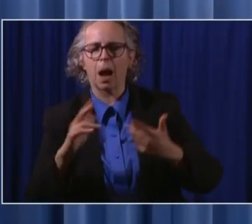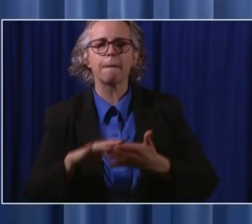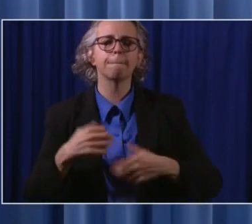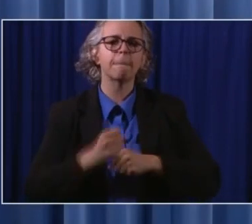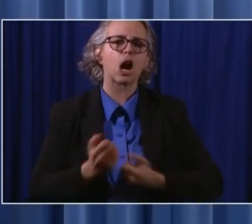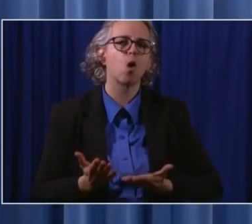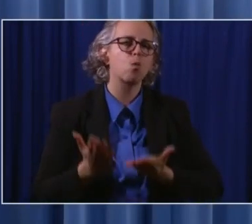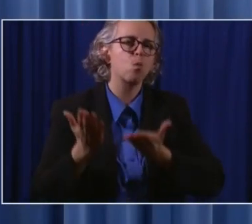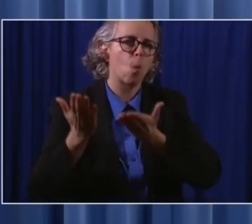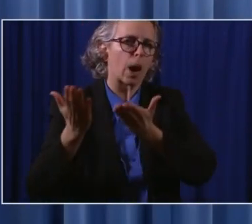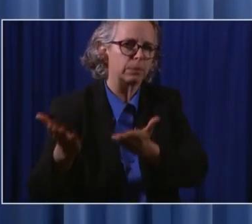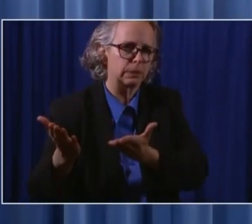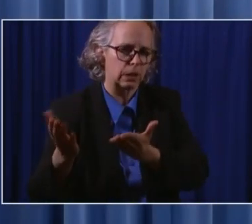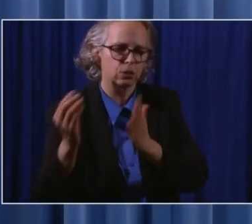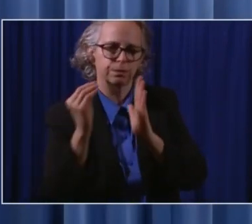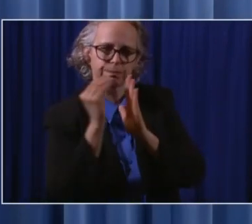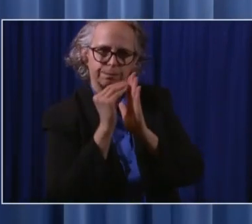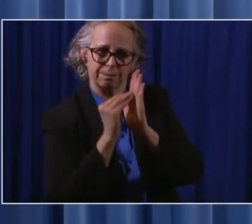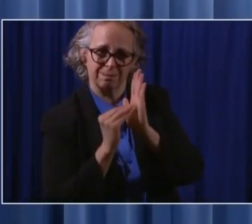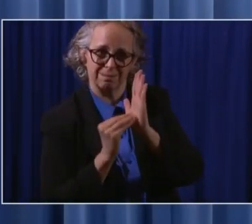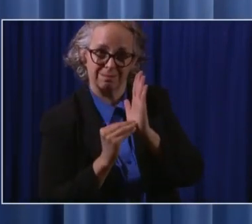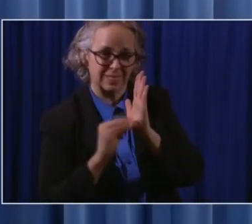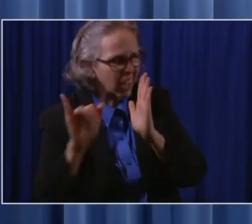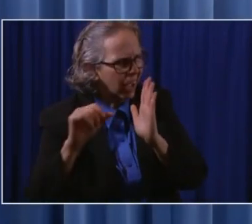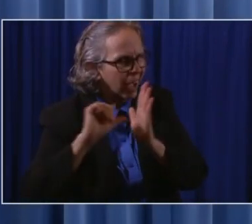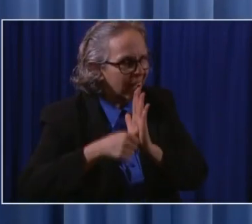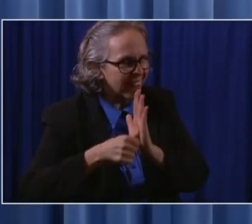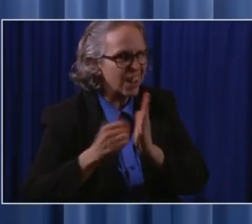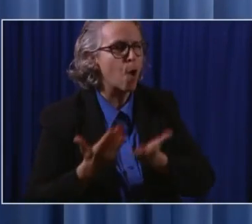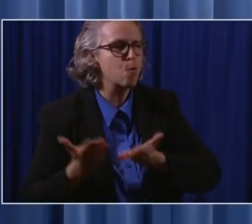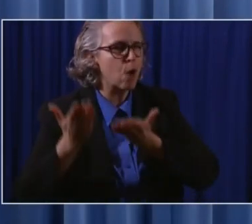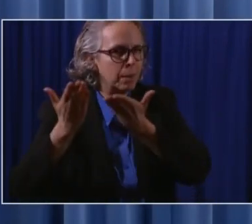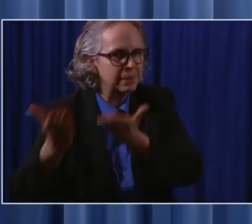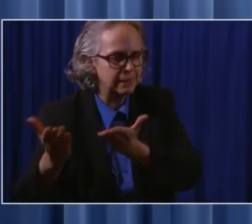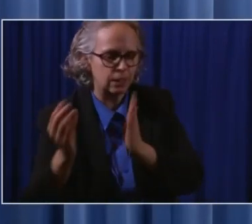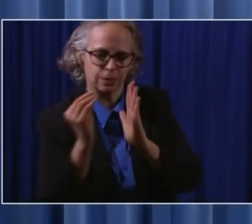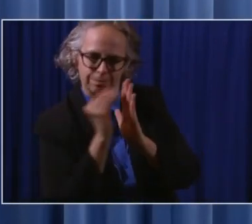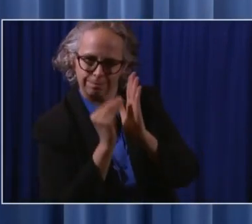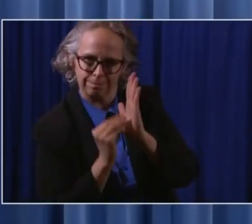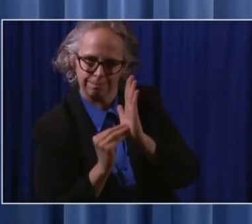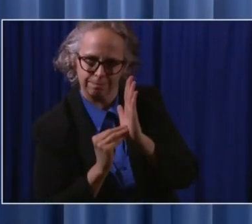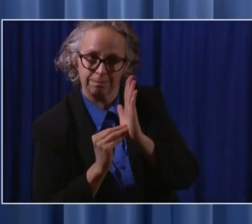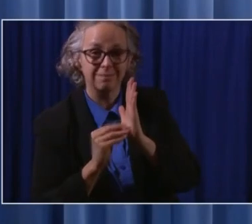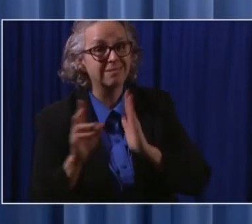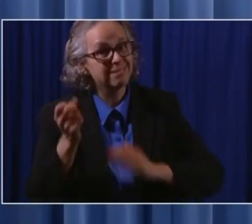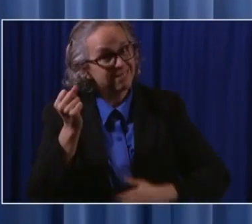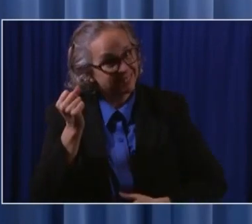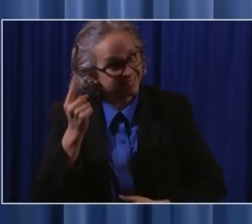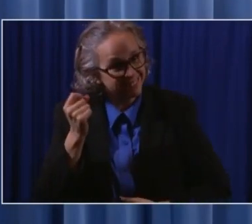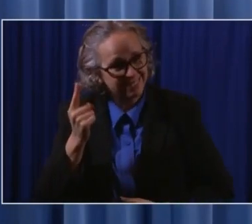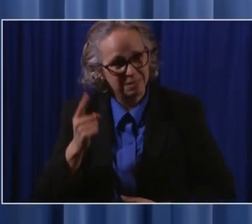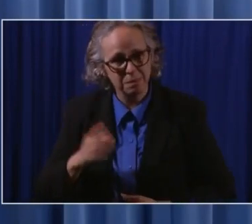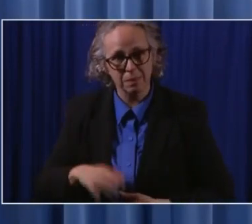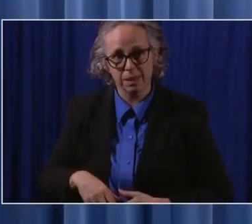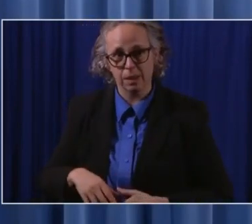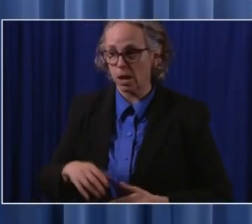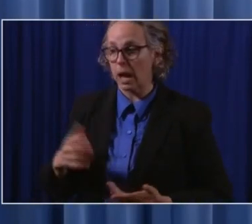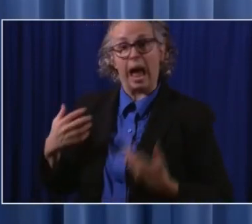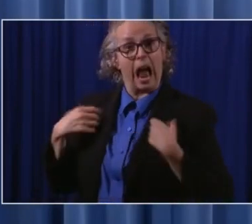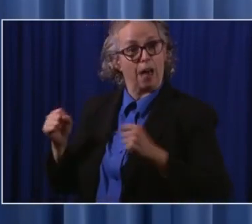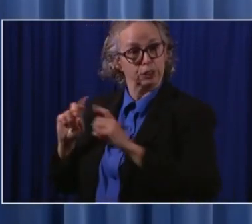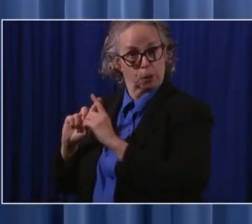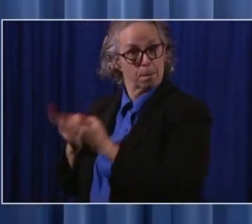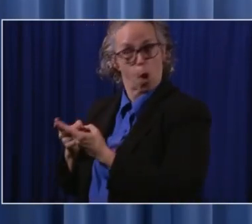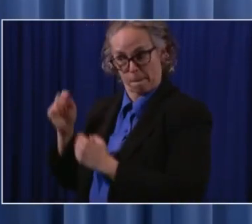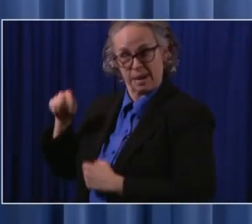recommendations, but these are recommendations that the health department, in consultation with